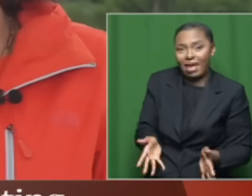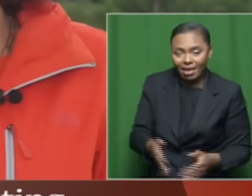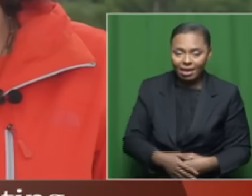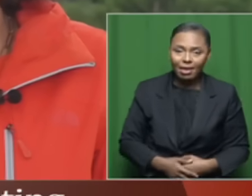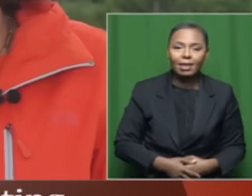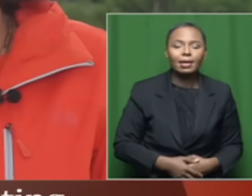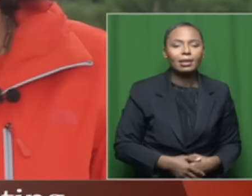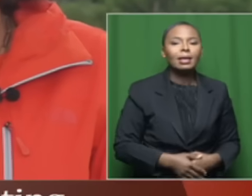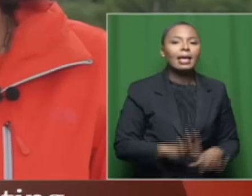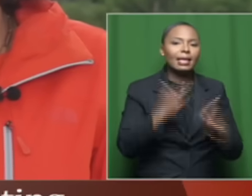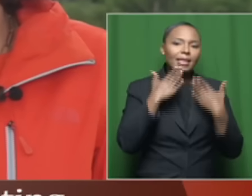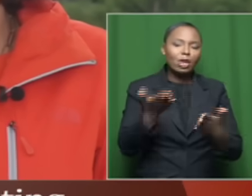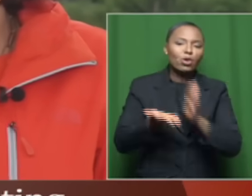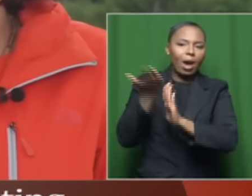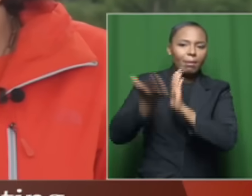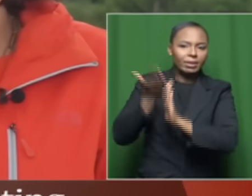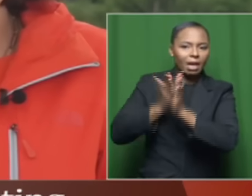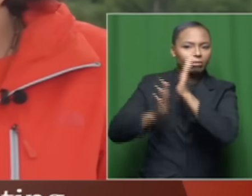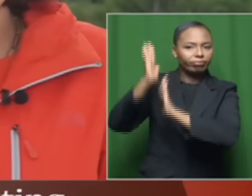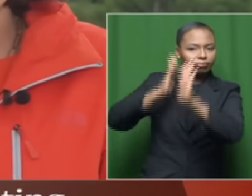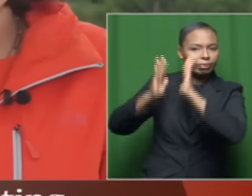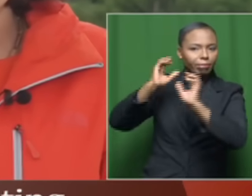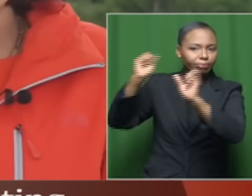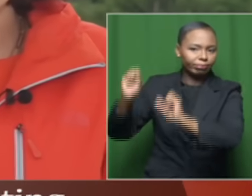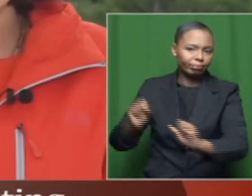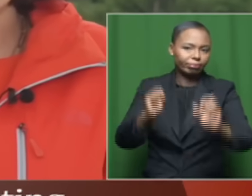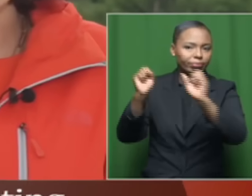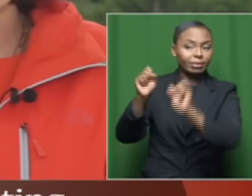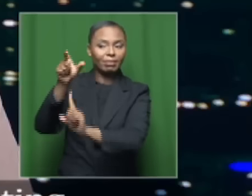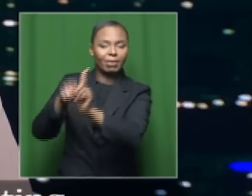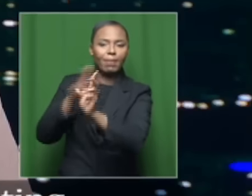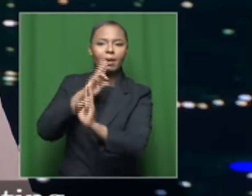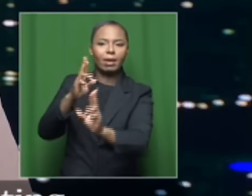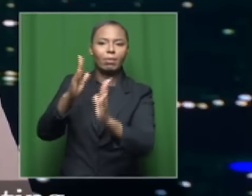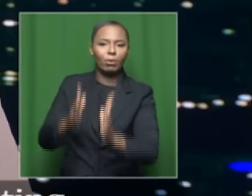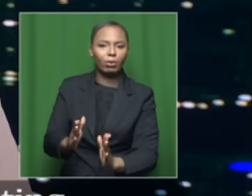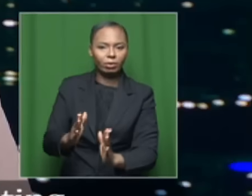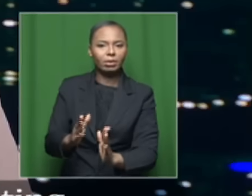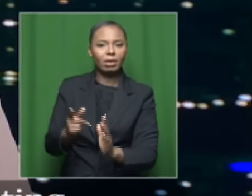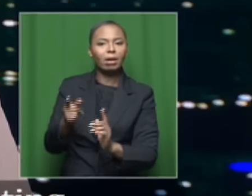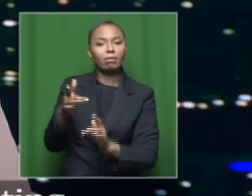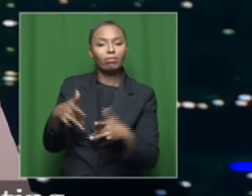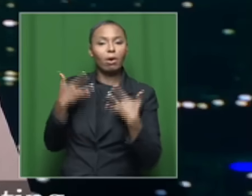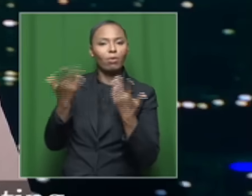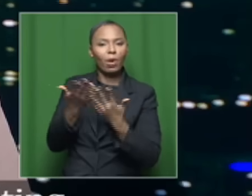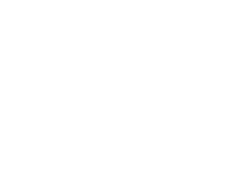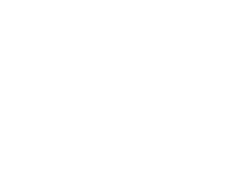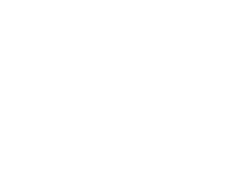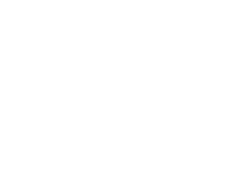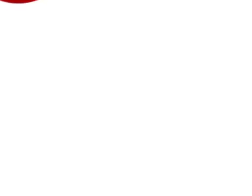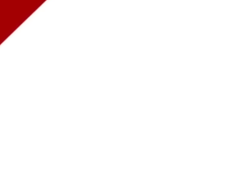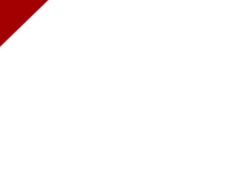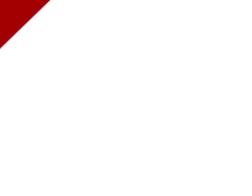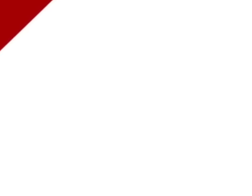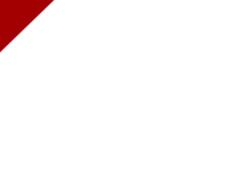much for that update. And that's SABC News correspondent Kate Fisher live for us in Washington.